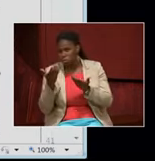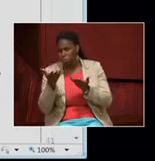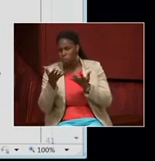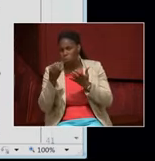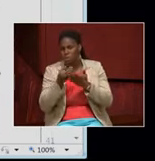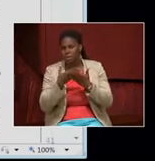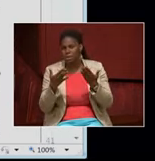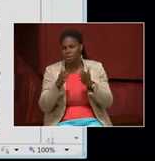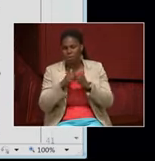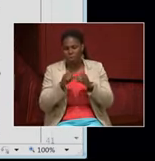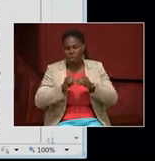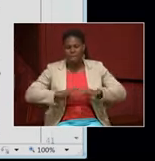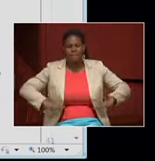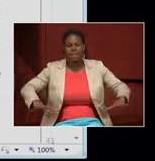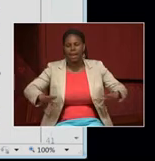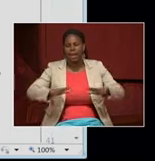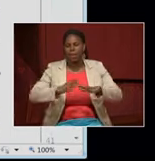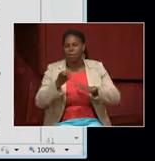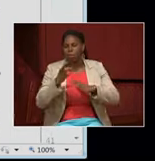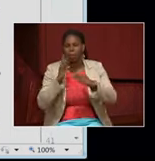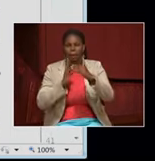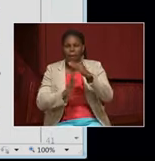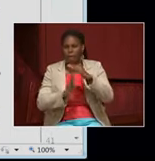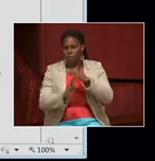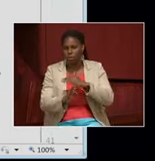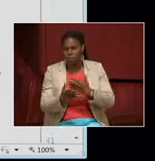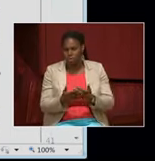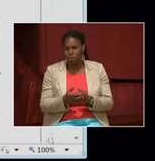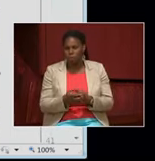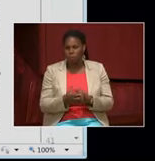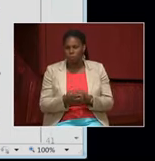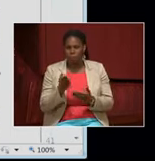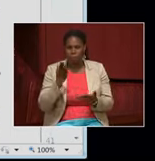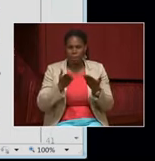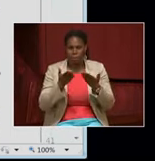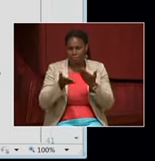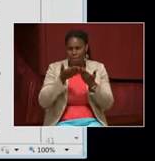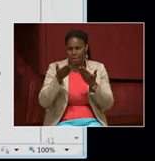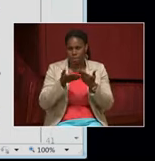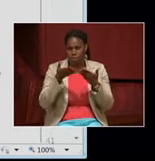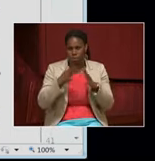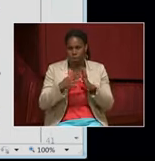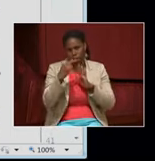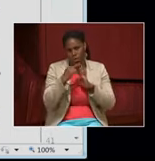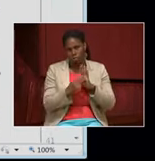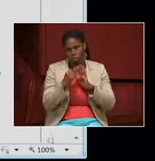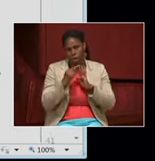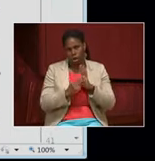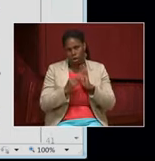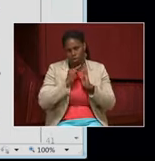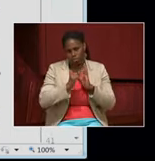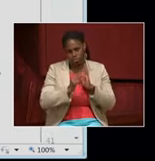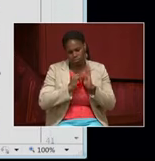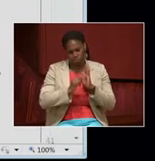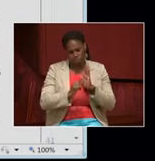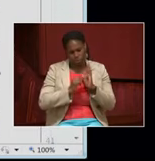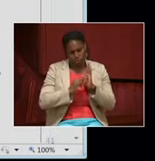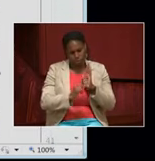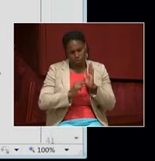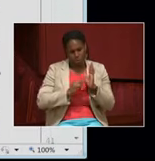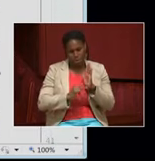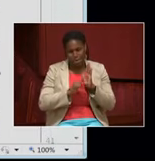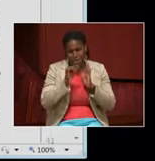has to do with land or immigration or something like this, it may be an easier way than reading through all of these because it's